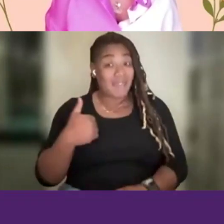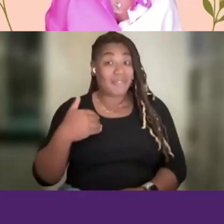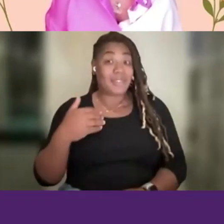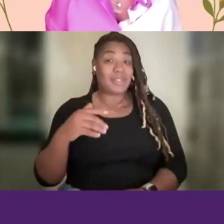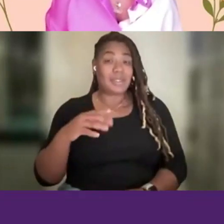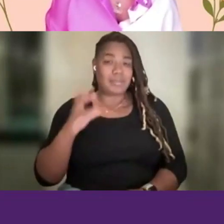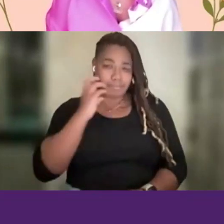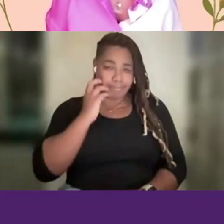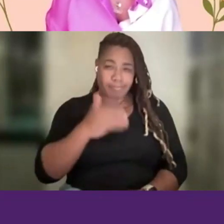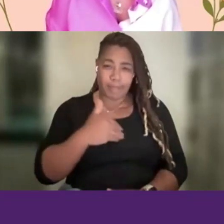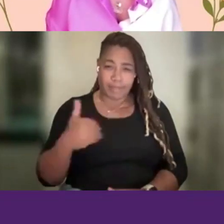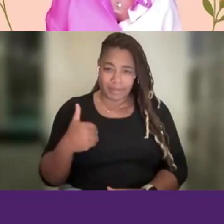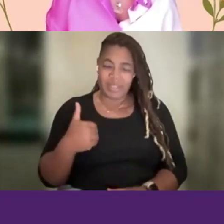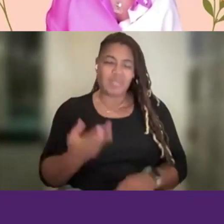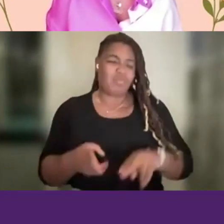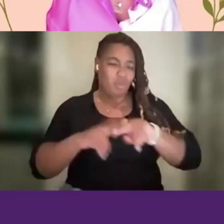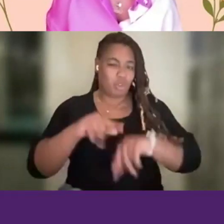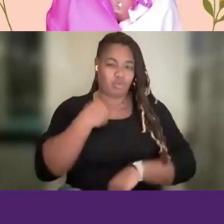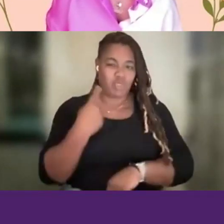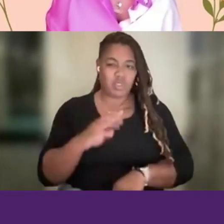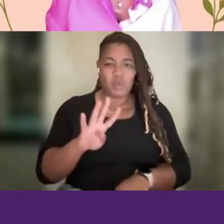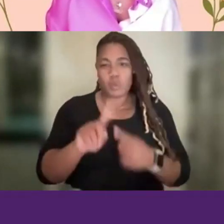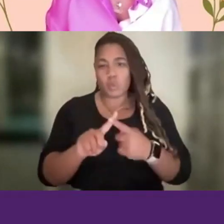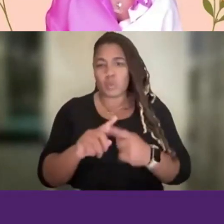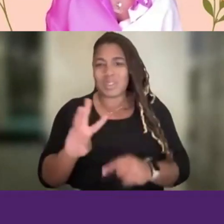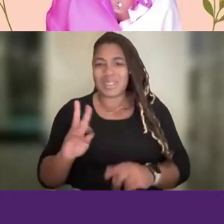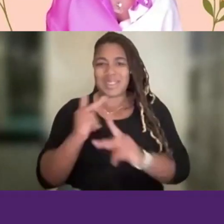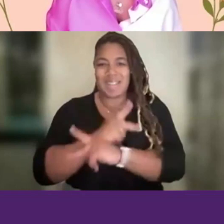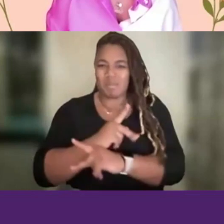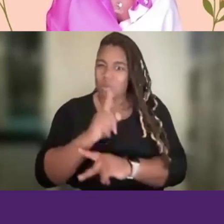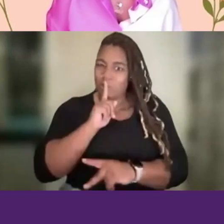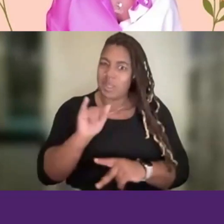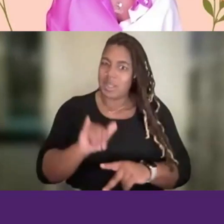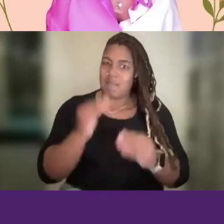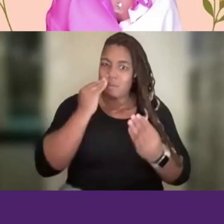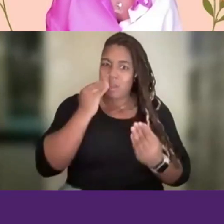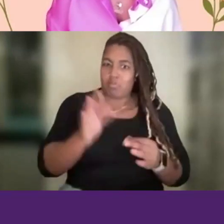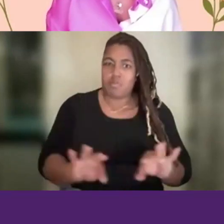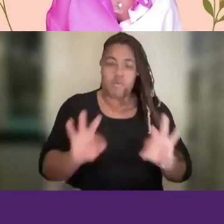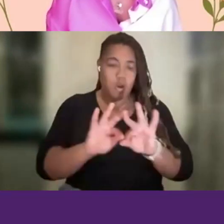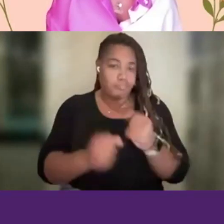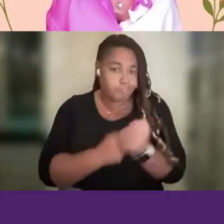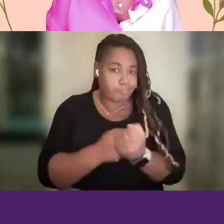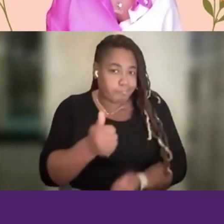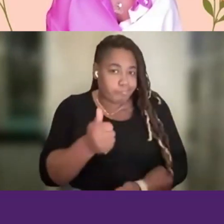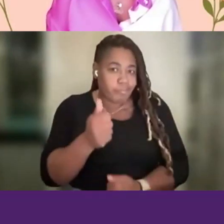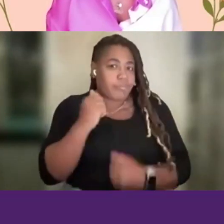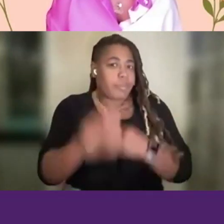up to 4 to 6 times. So it's really important to know and also to advocate for yourself to get that extra screening.